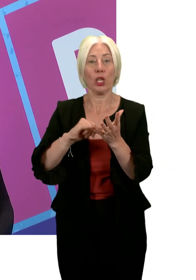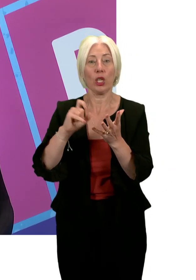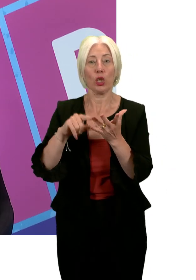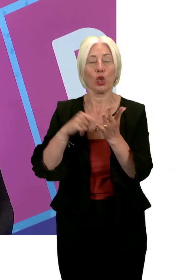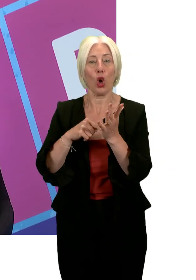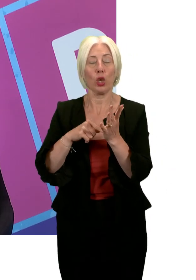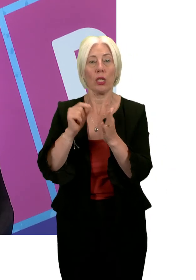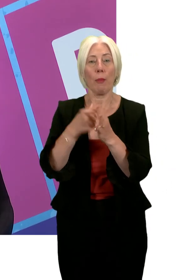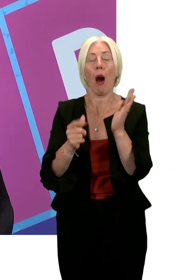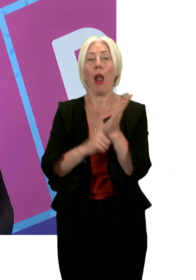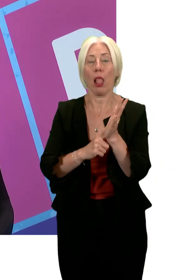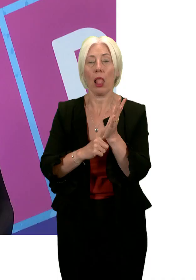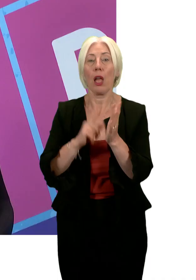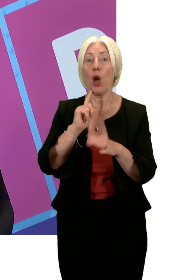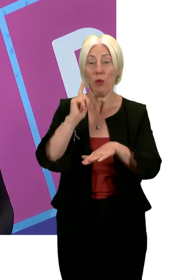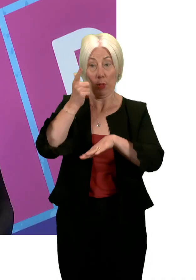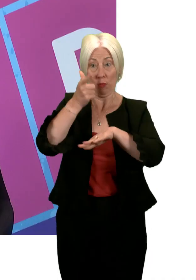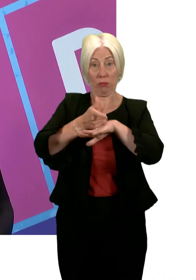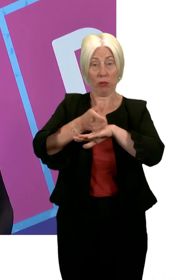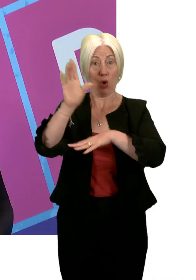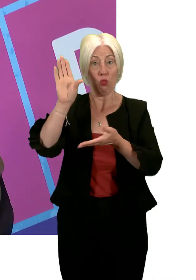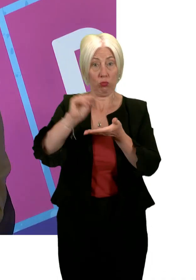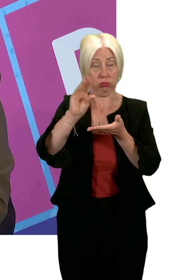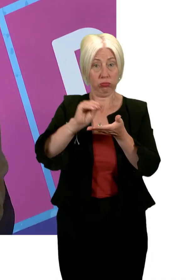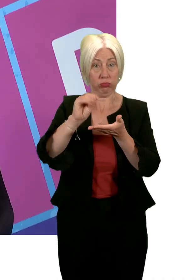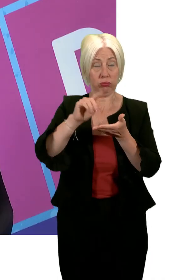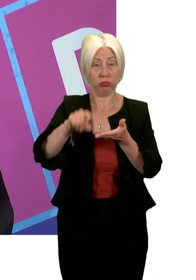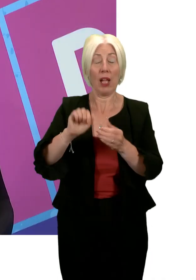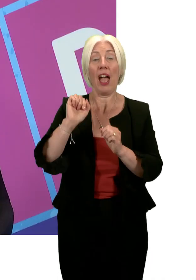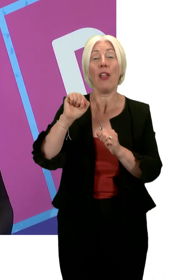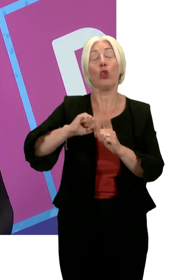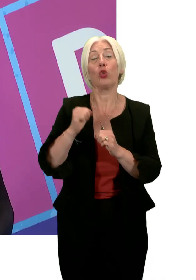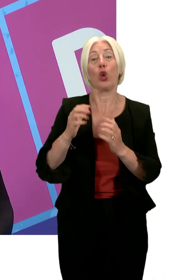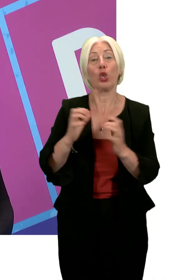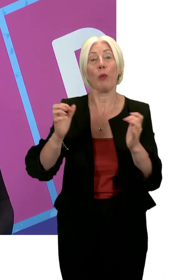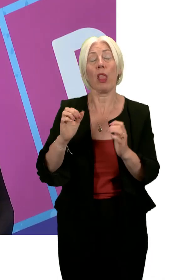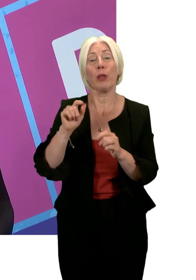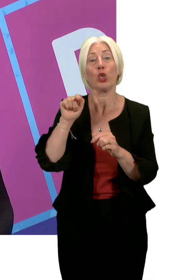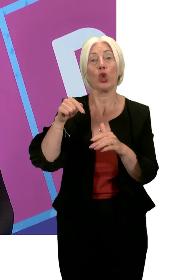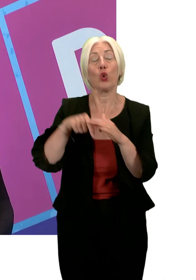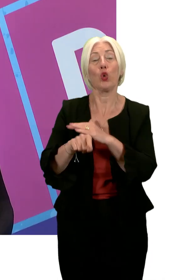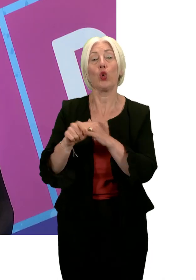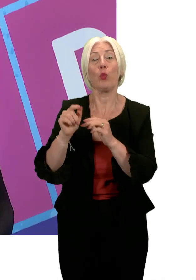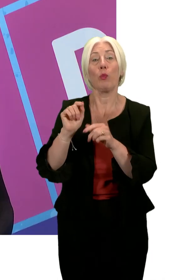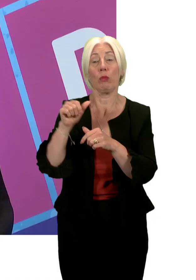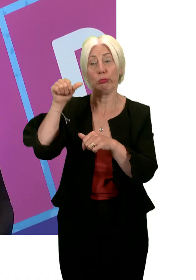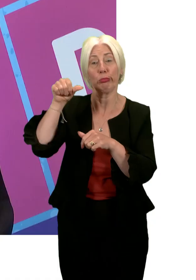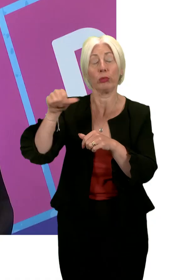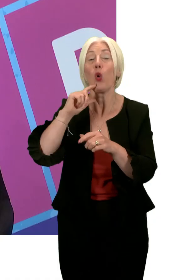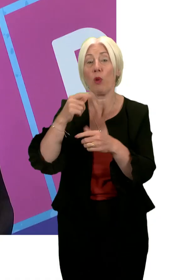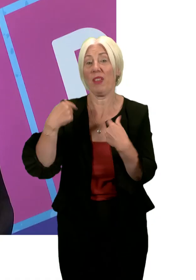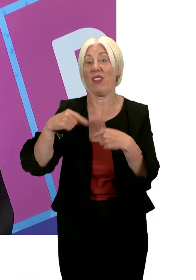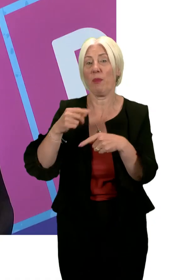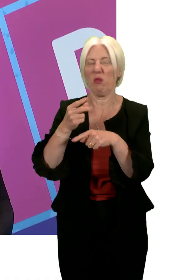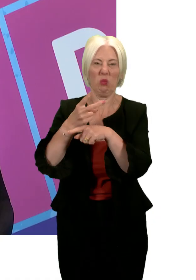event is being recorded and will be available on the Scottish Parliament's YouTube channel in a few weeks. So today, I am